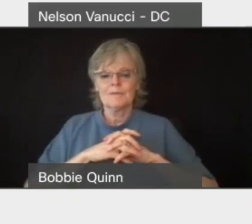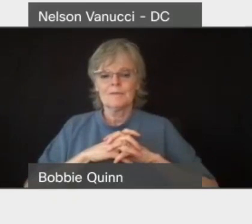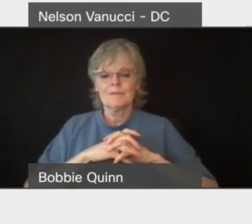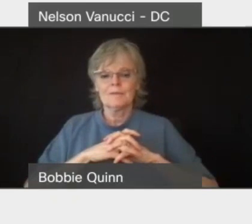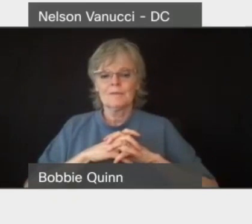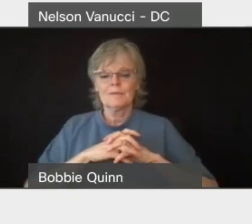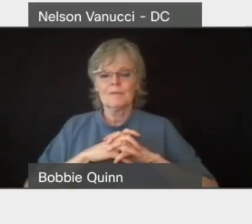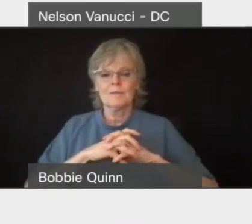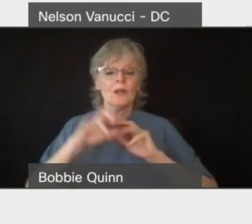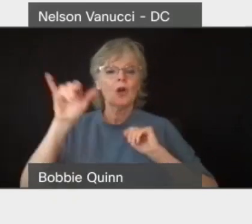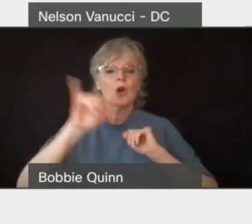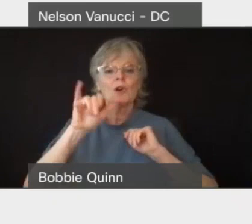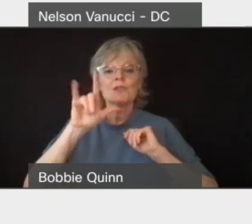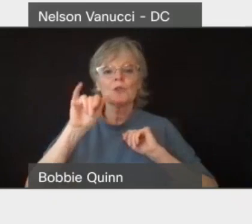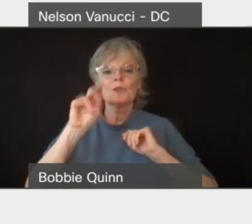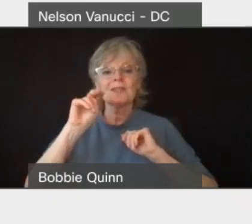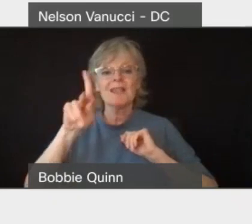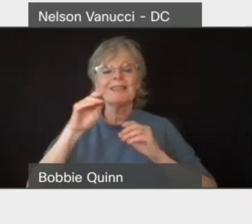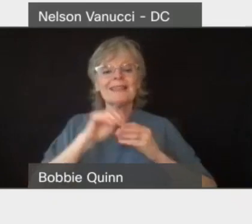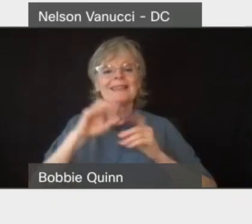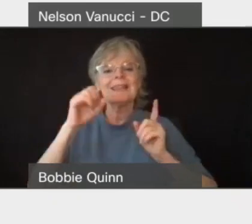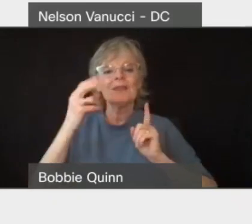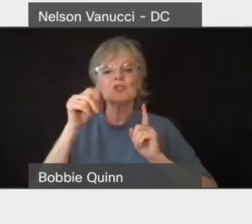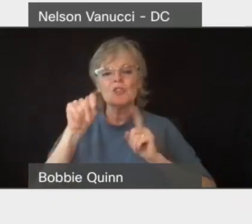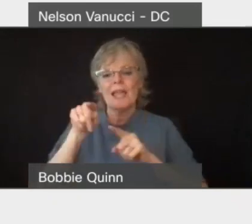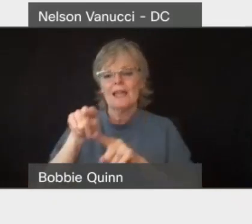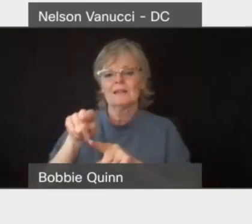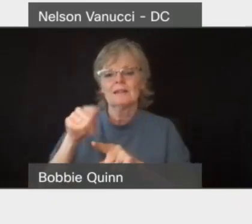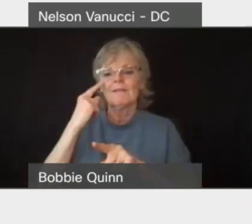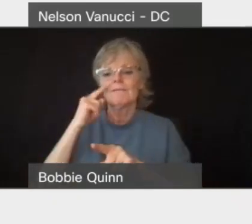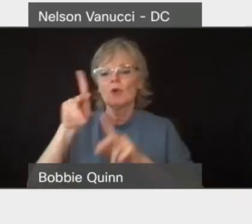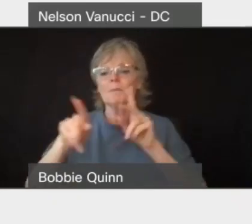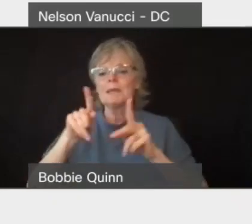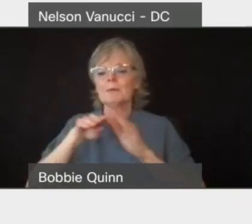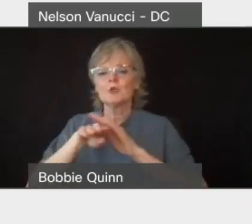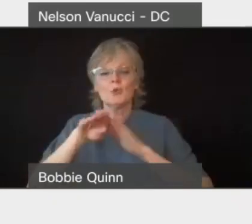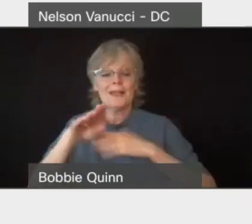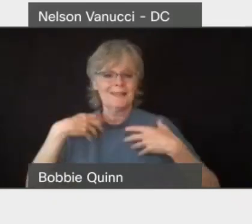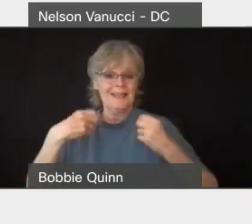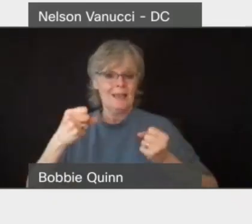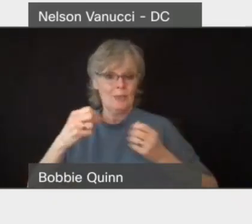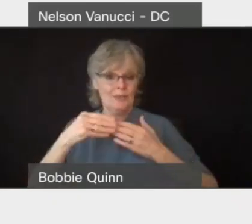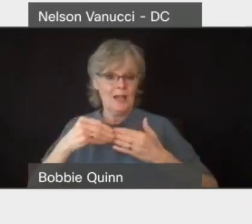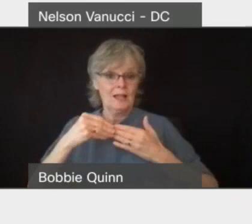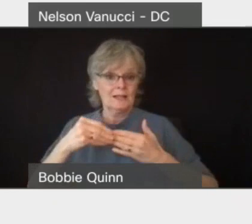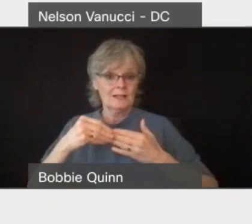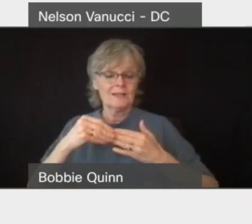And there's also the link in the chat box for people to access health guidance that is on